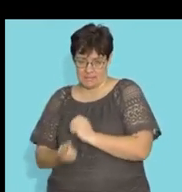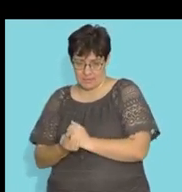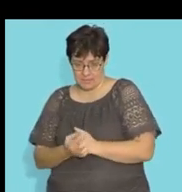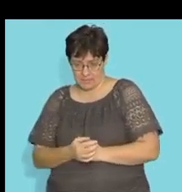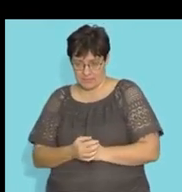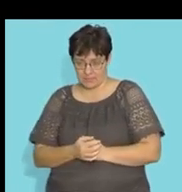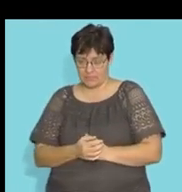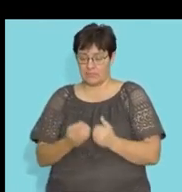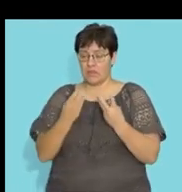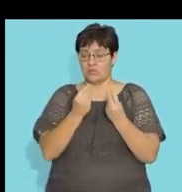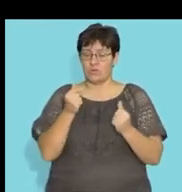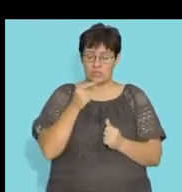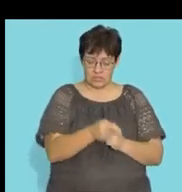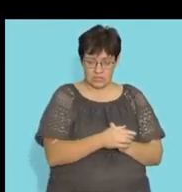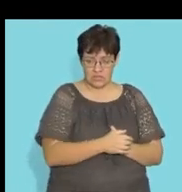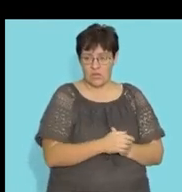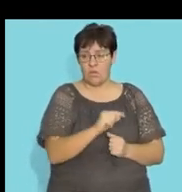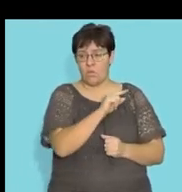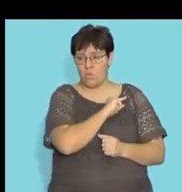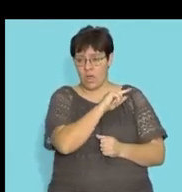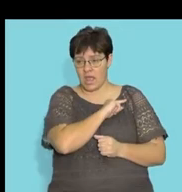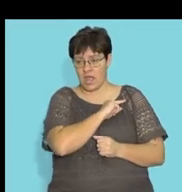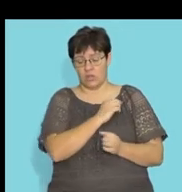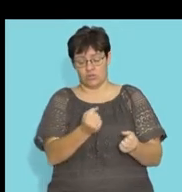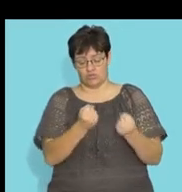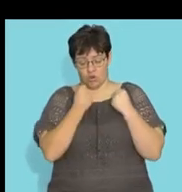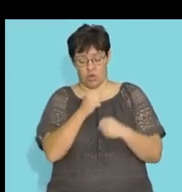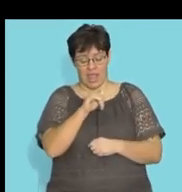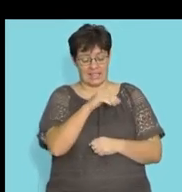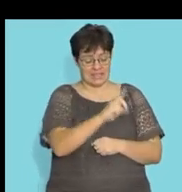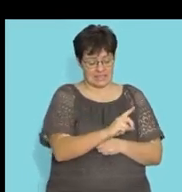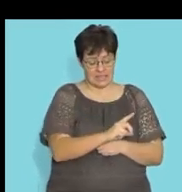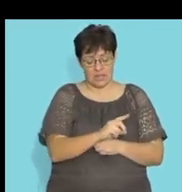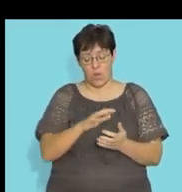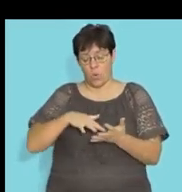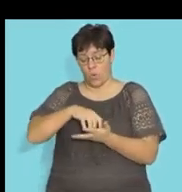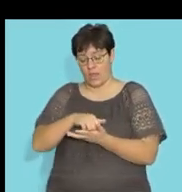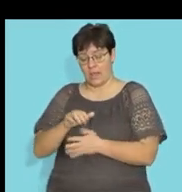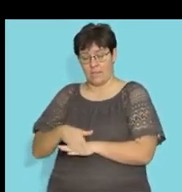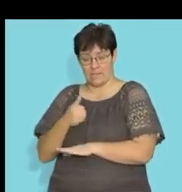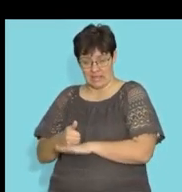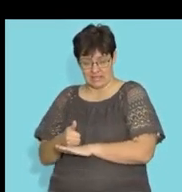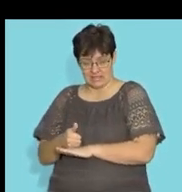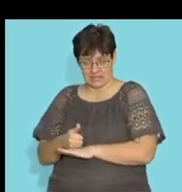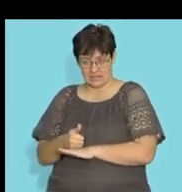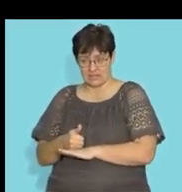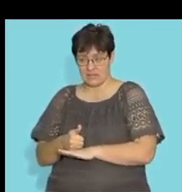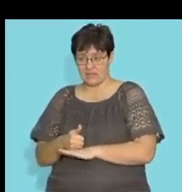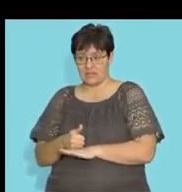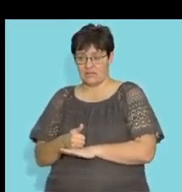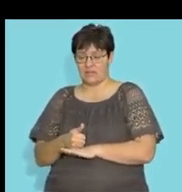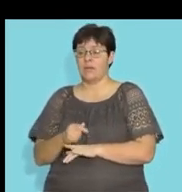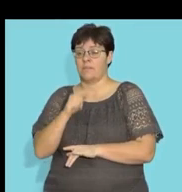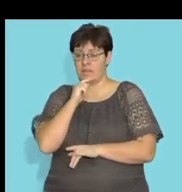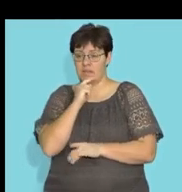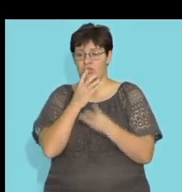acid. The solution then, because of the strong acid and the weak base, the solution will then